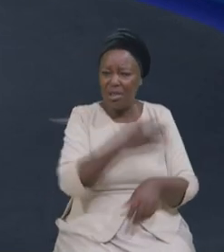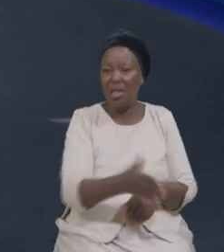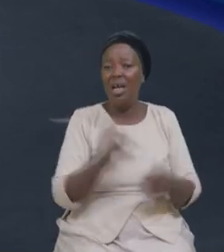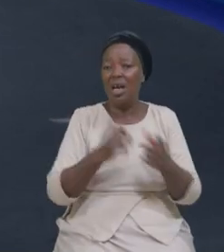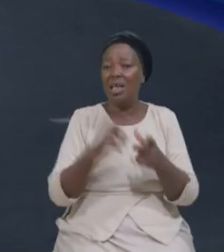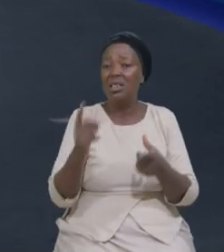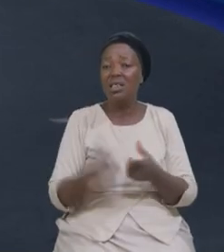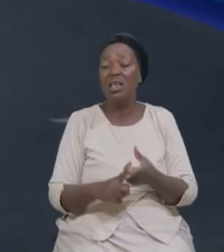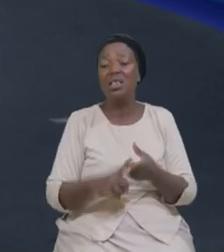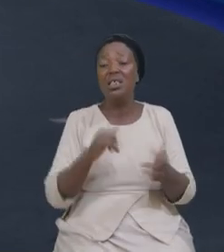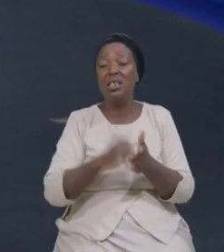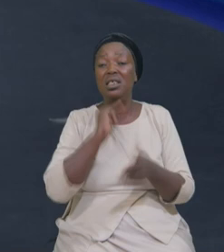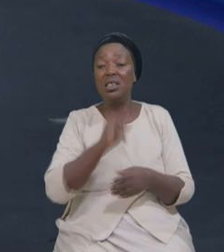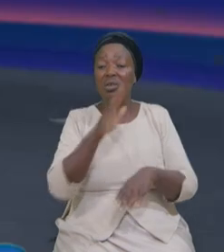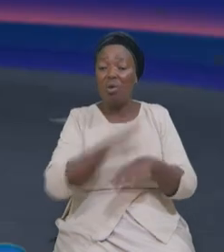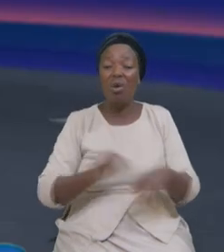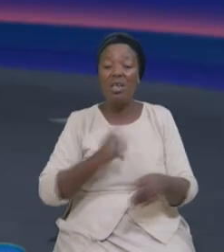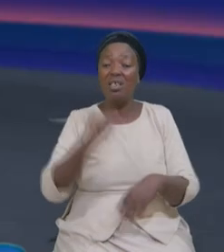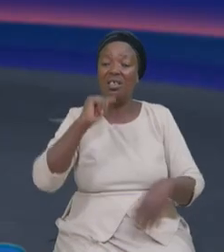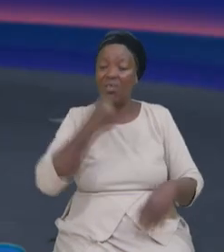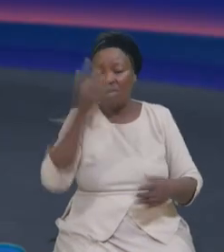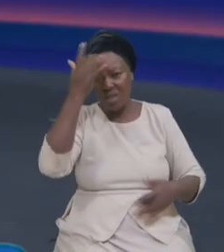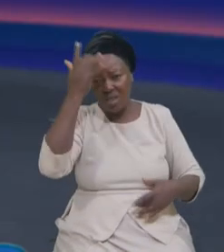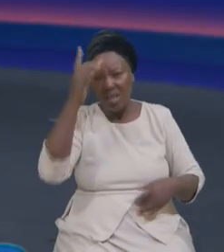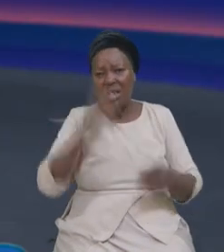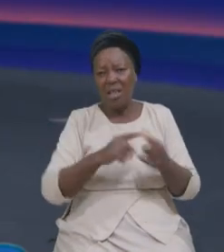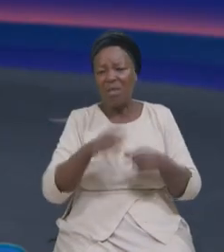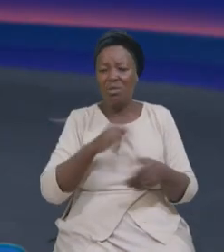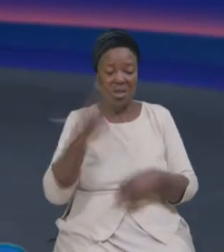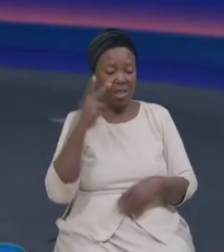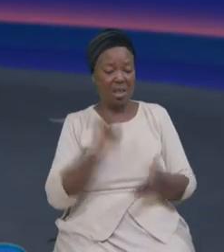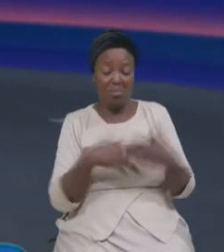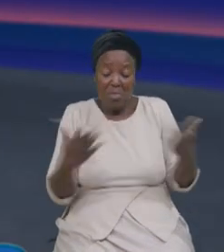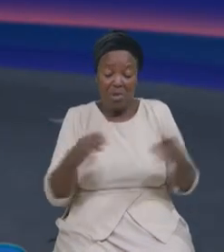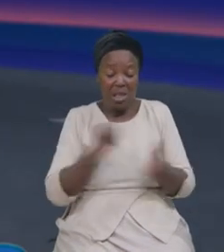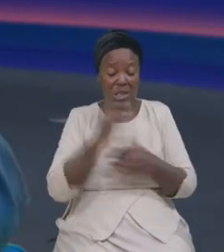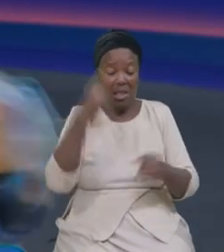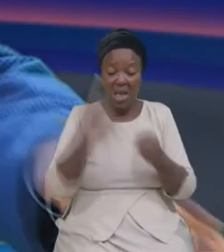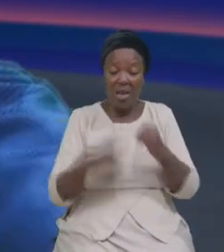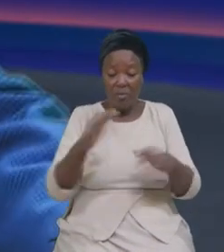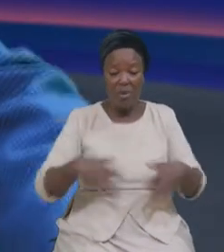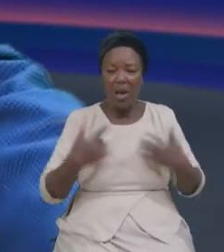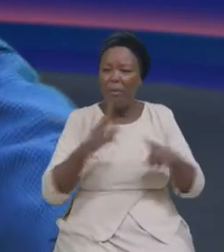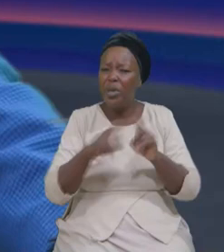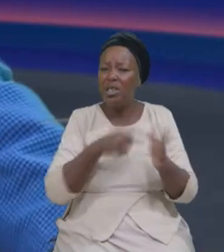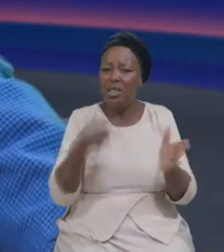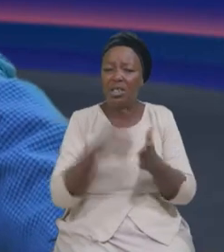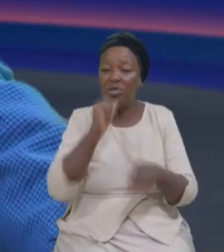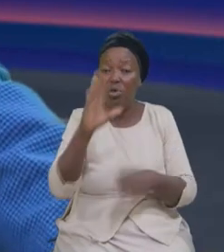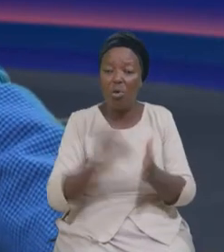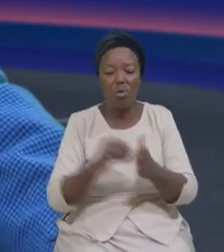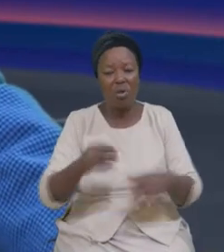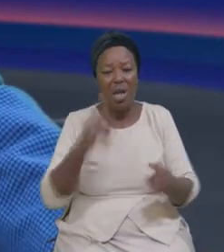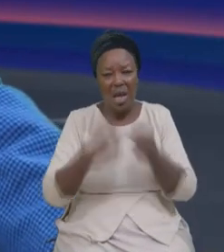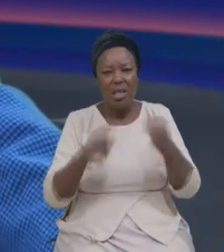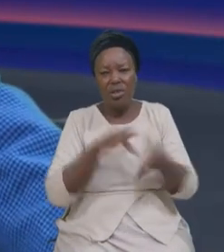worked. Critical. That you say, is this the end? This is not your end. The Lord will